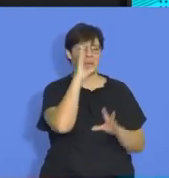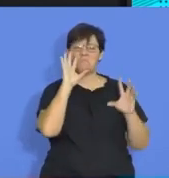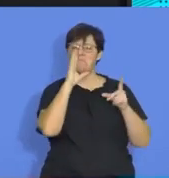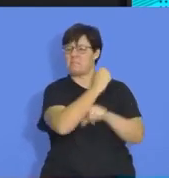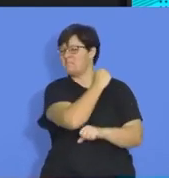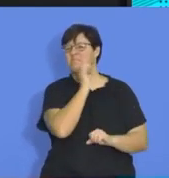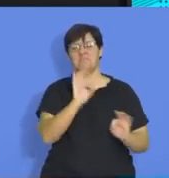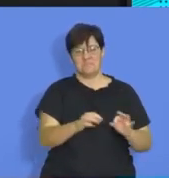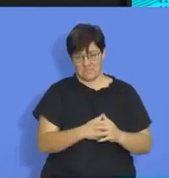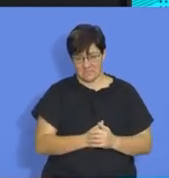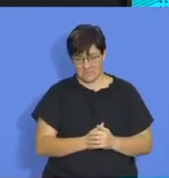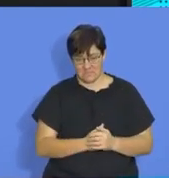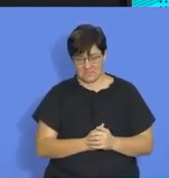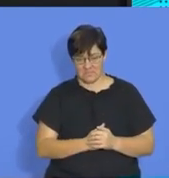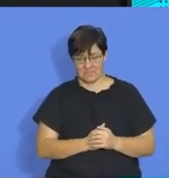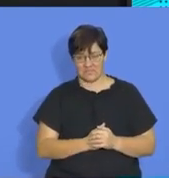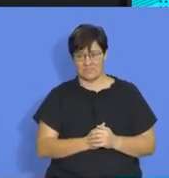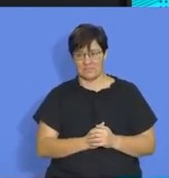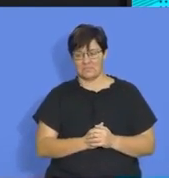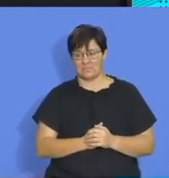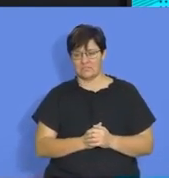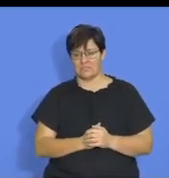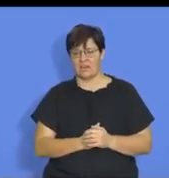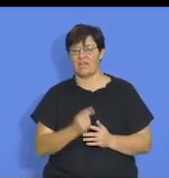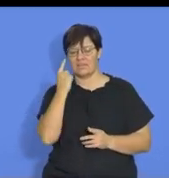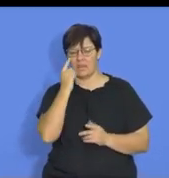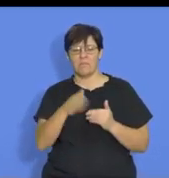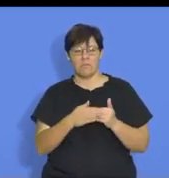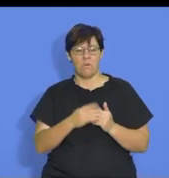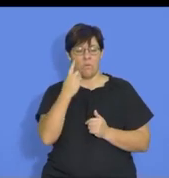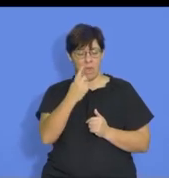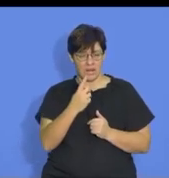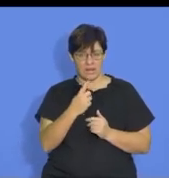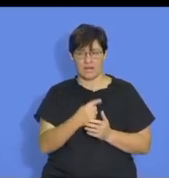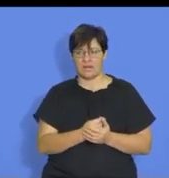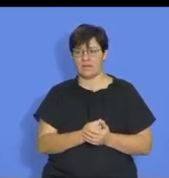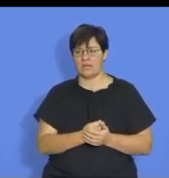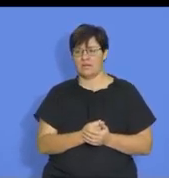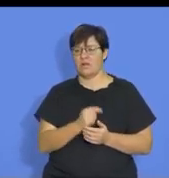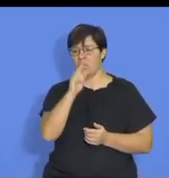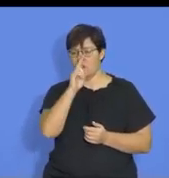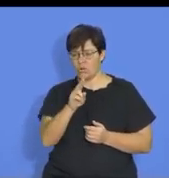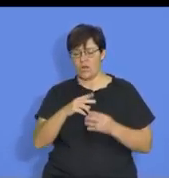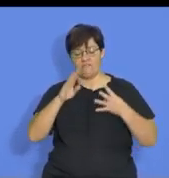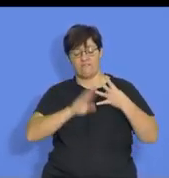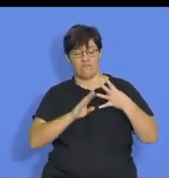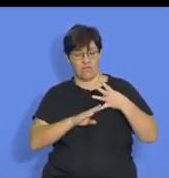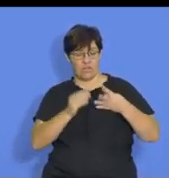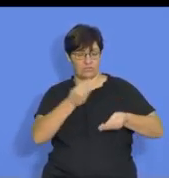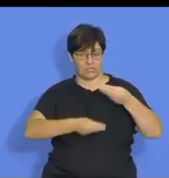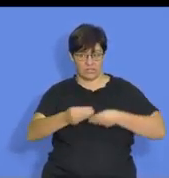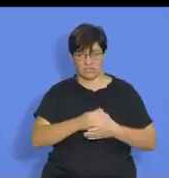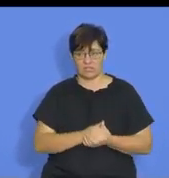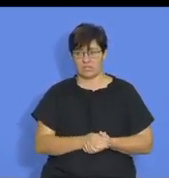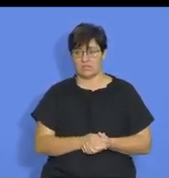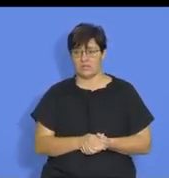you understand that particular section. Okay, right, I think we've got one more transaction to go. So let's look